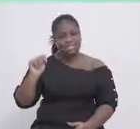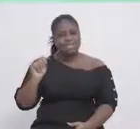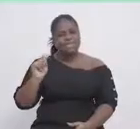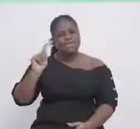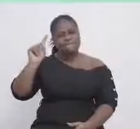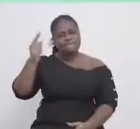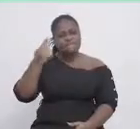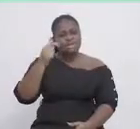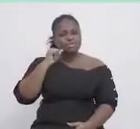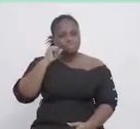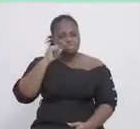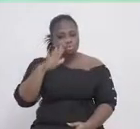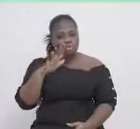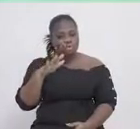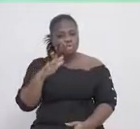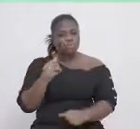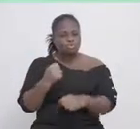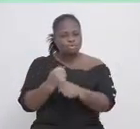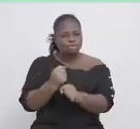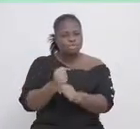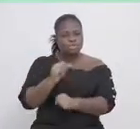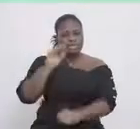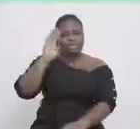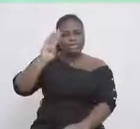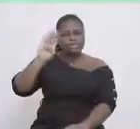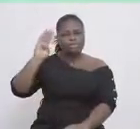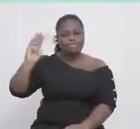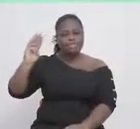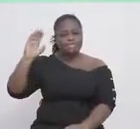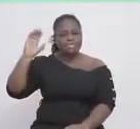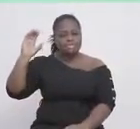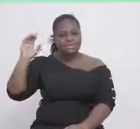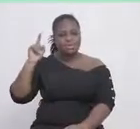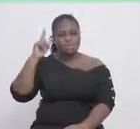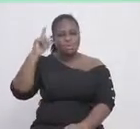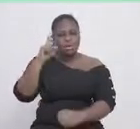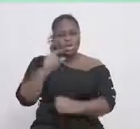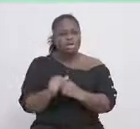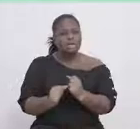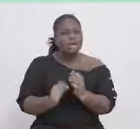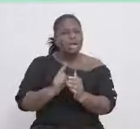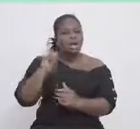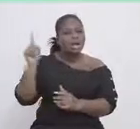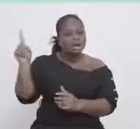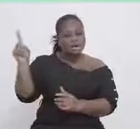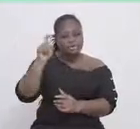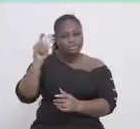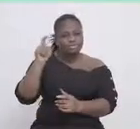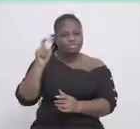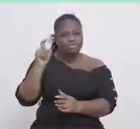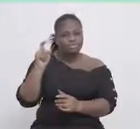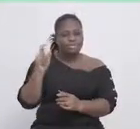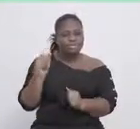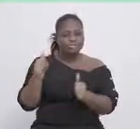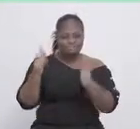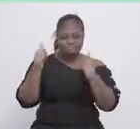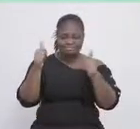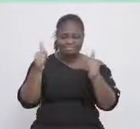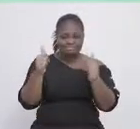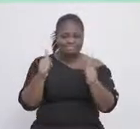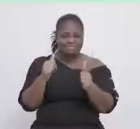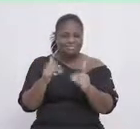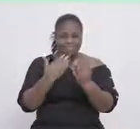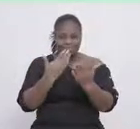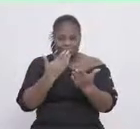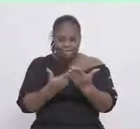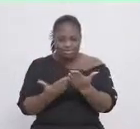first Ghanaian woman to make it to the BBC 100 Most Inspirational Women to listen to. Ernestina, good morning. Welcome to the